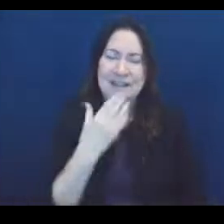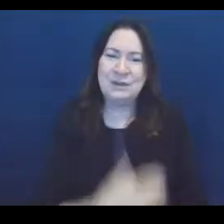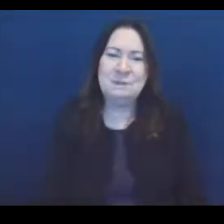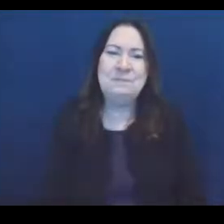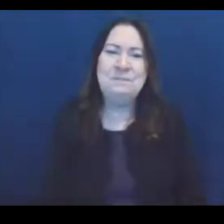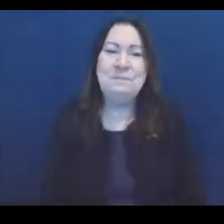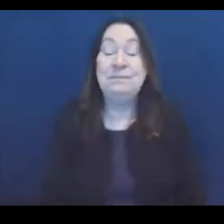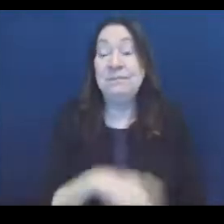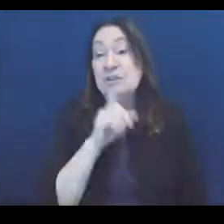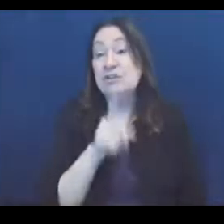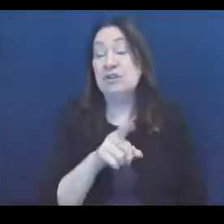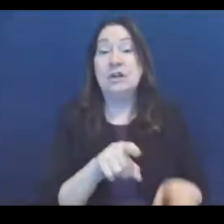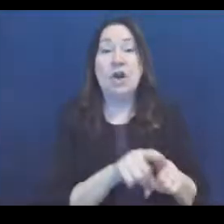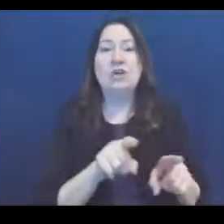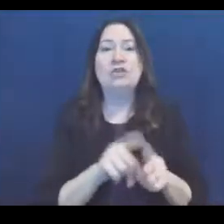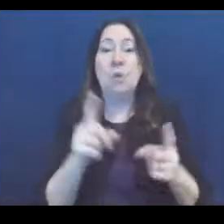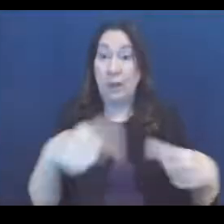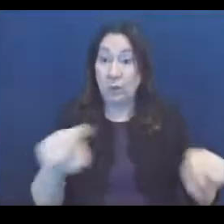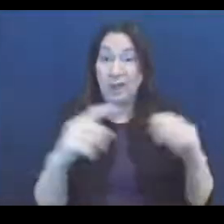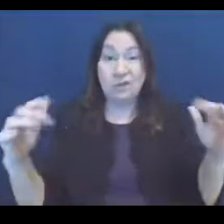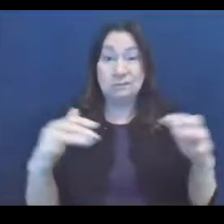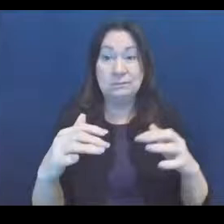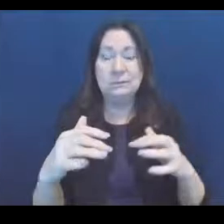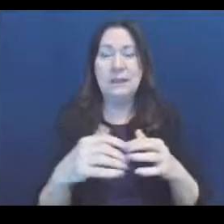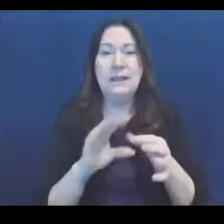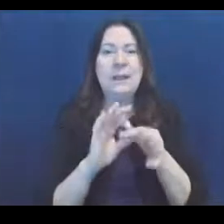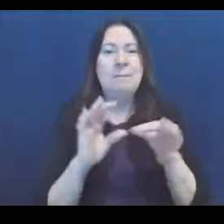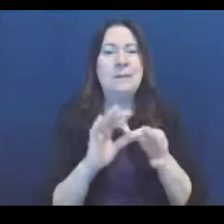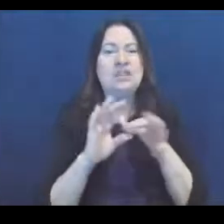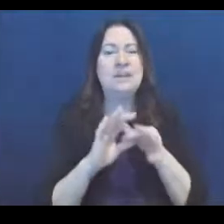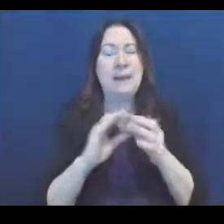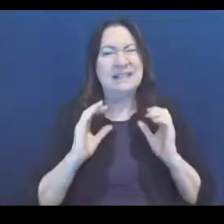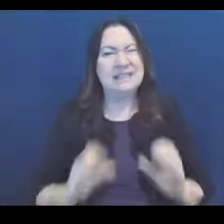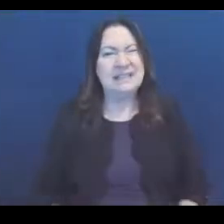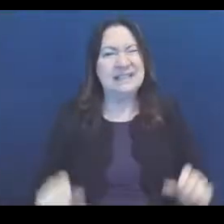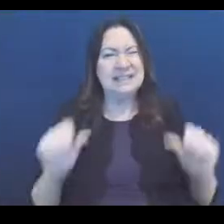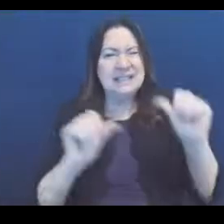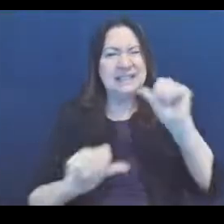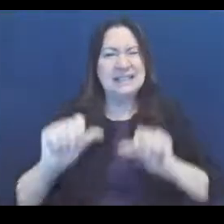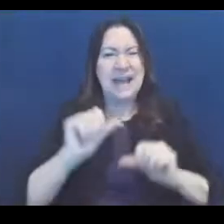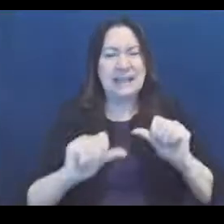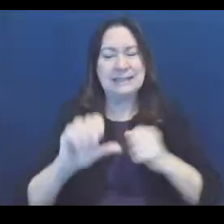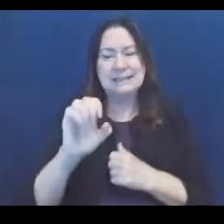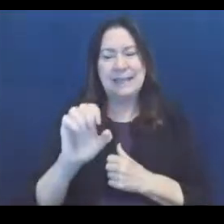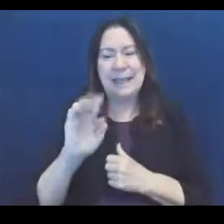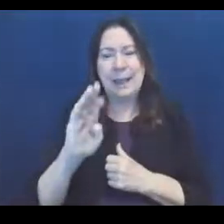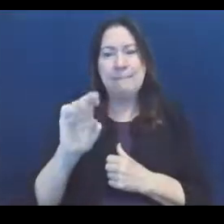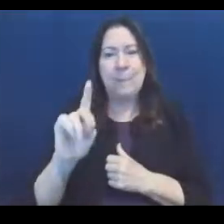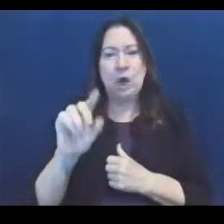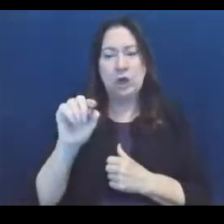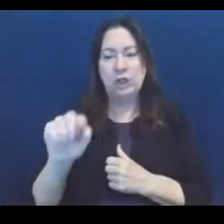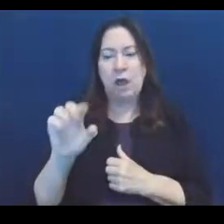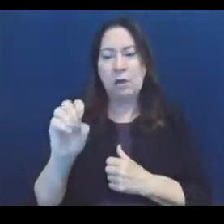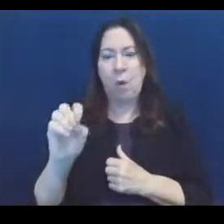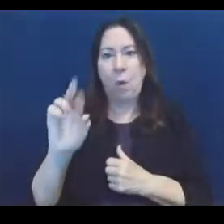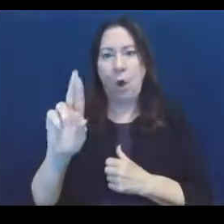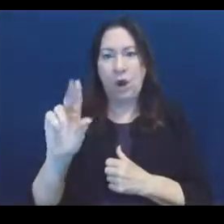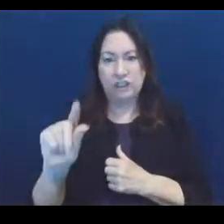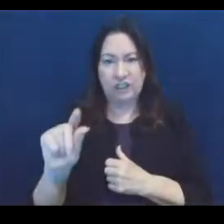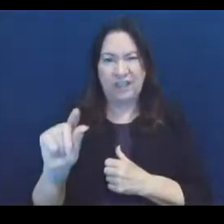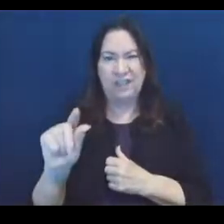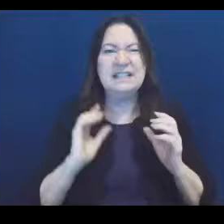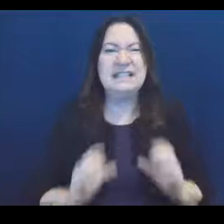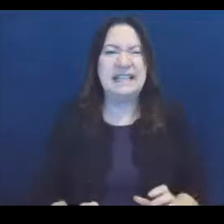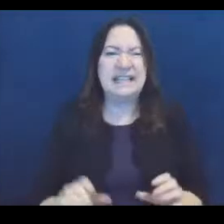Sure. And while I've got everyone here, I mentioned a little bit about citizen science. I mentioned ebird.org is a great citizen science place